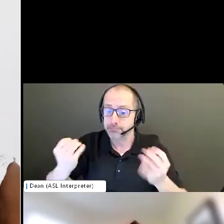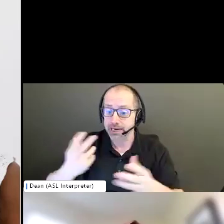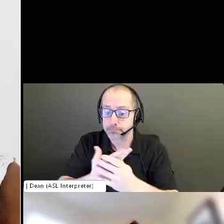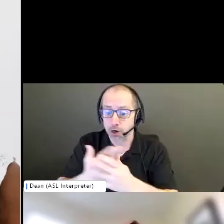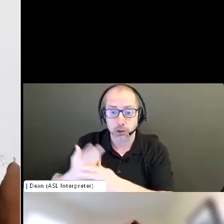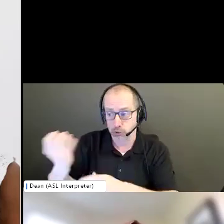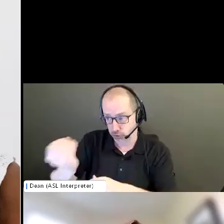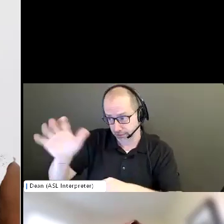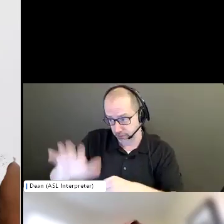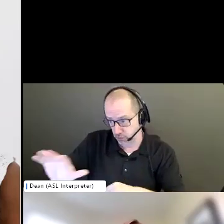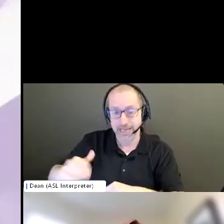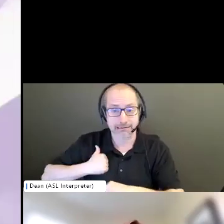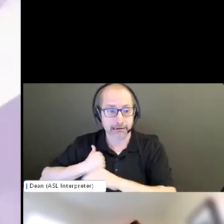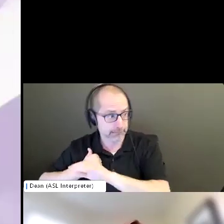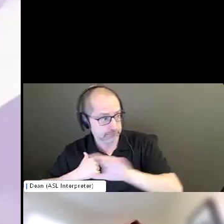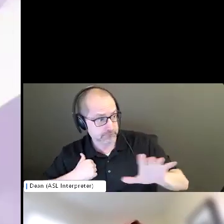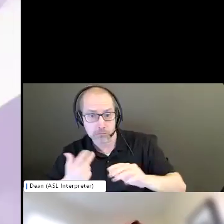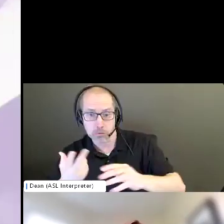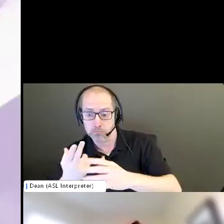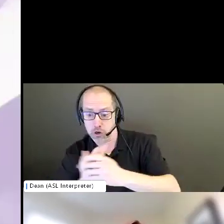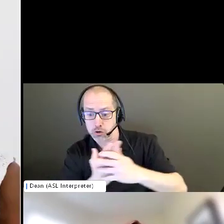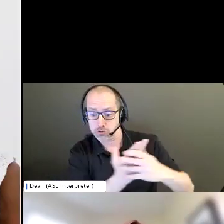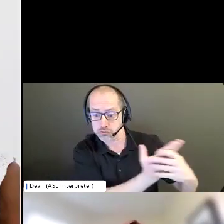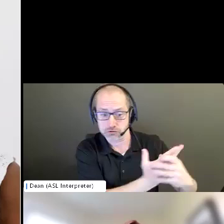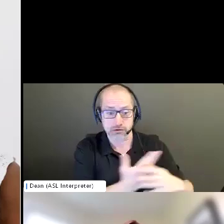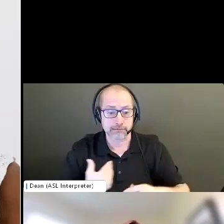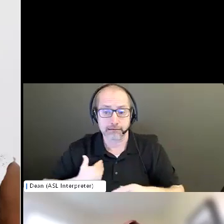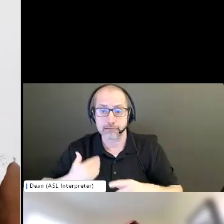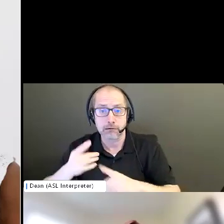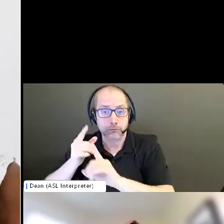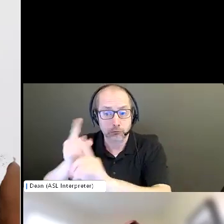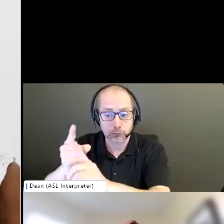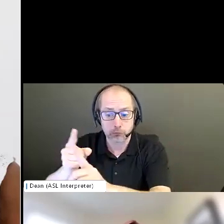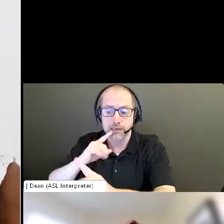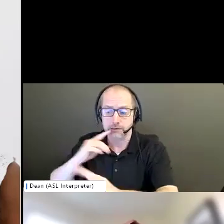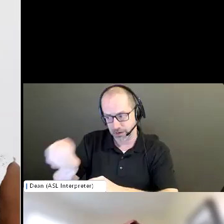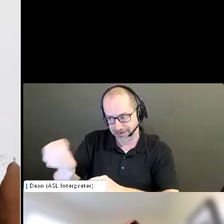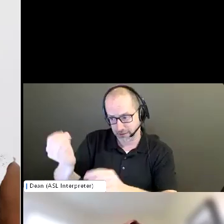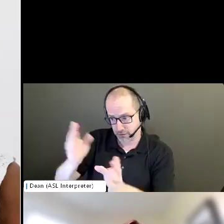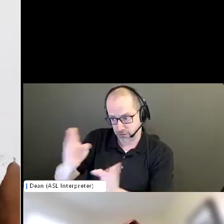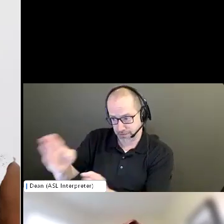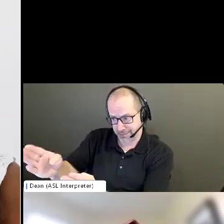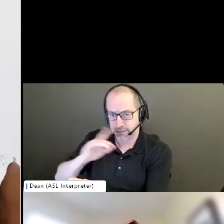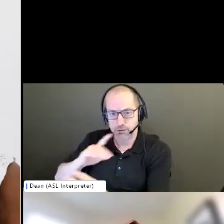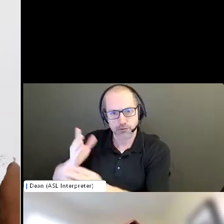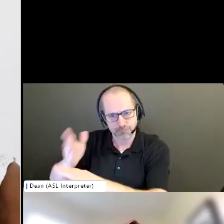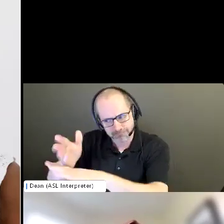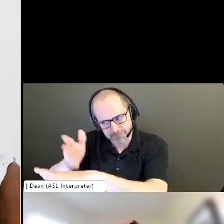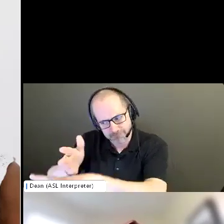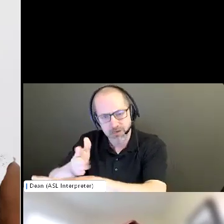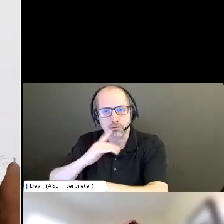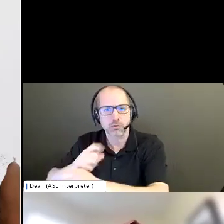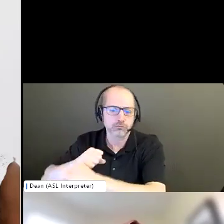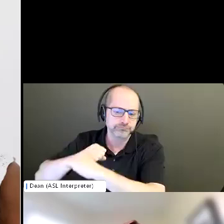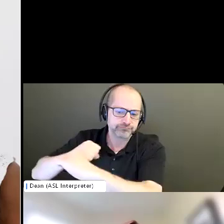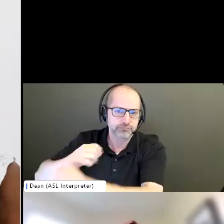but across Canada. Our mandate is to implement Ontario's strategy to combat elder abuse. And with that, there's 3